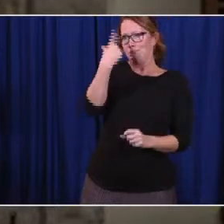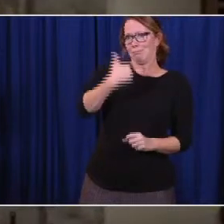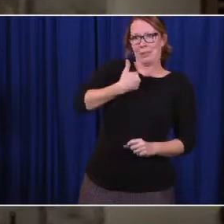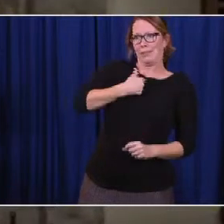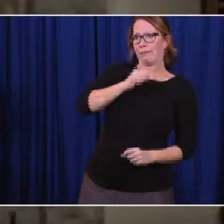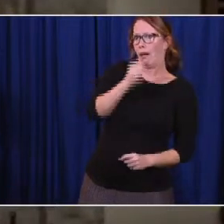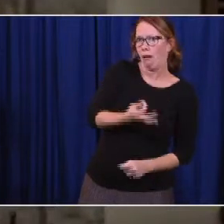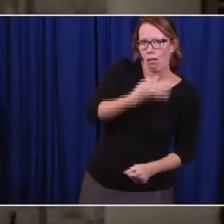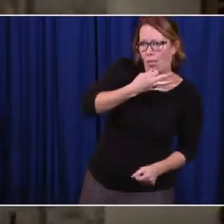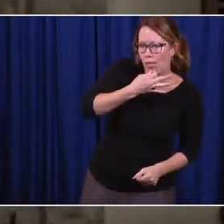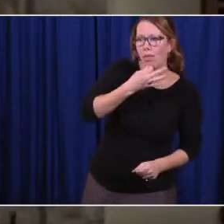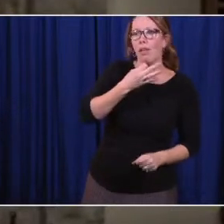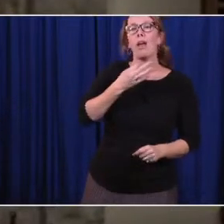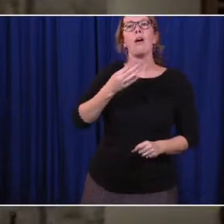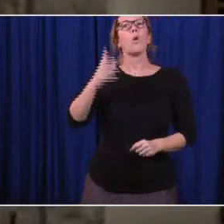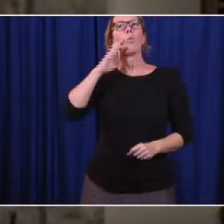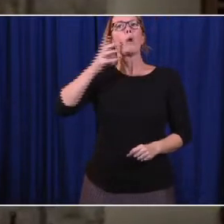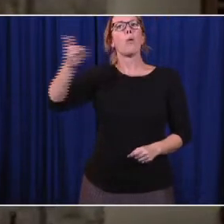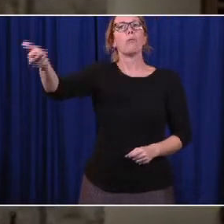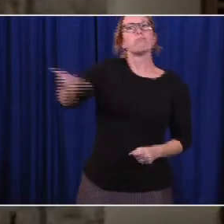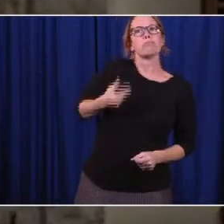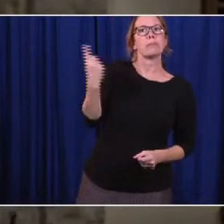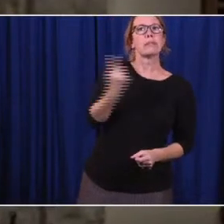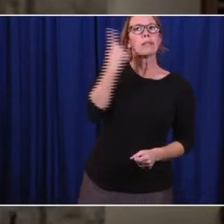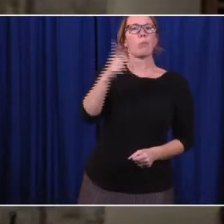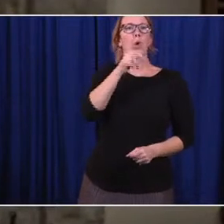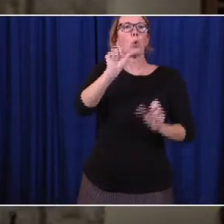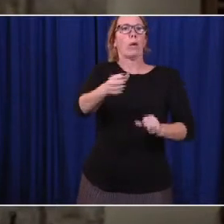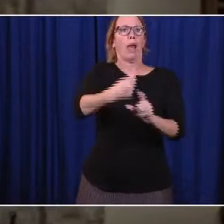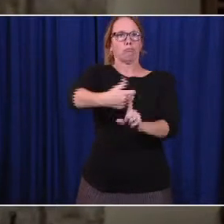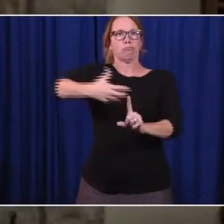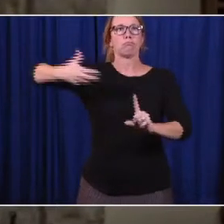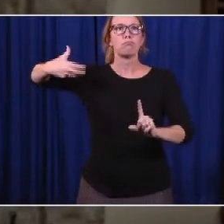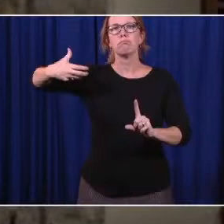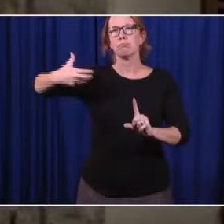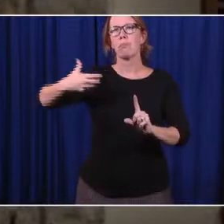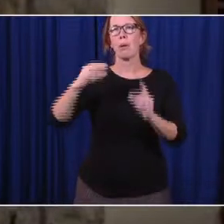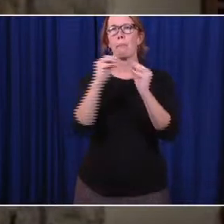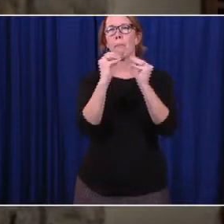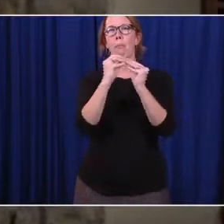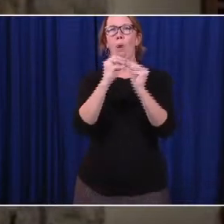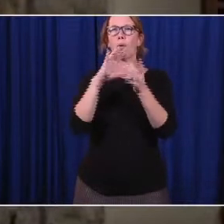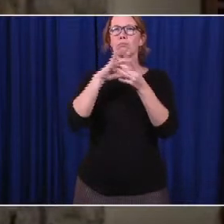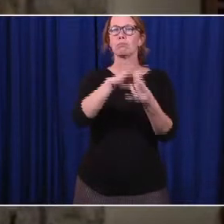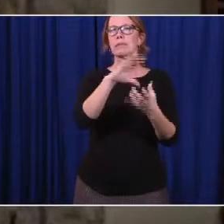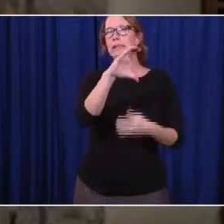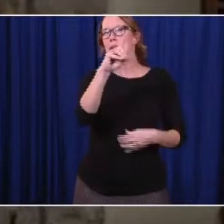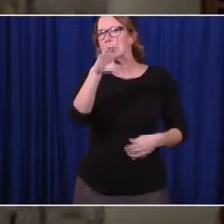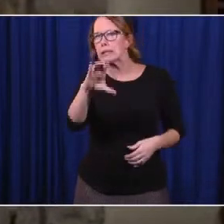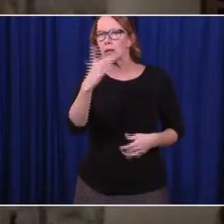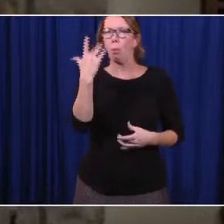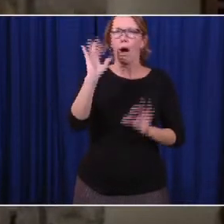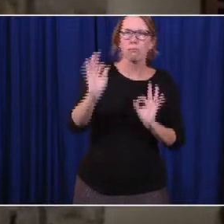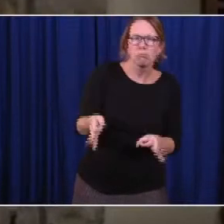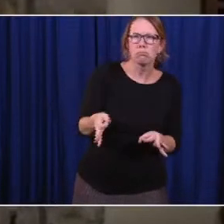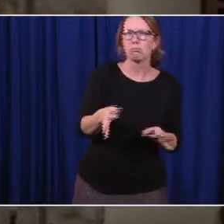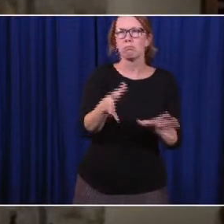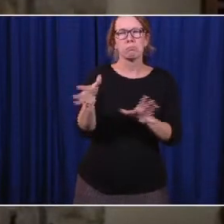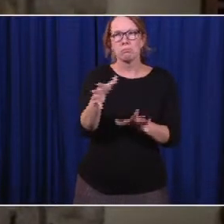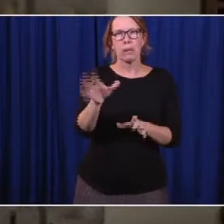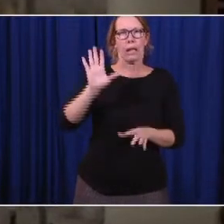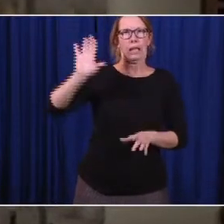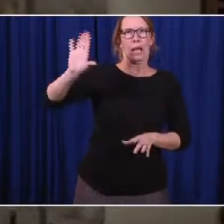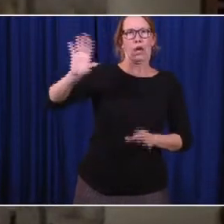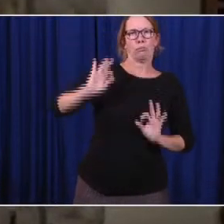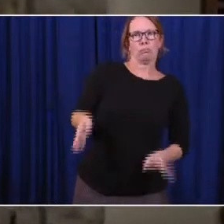to give you more details about why the CDC did this and why the CDC and why our